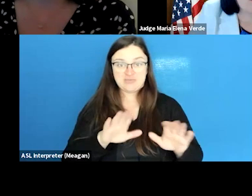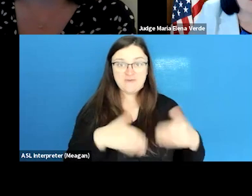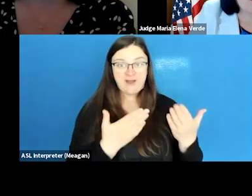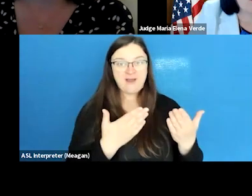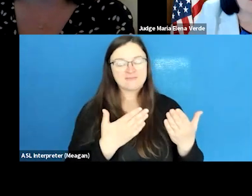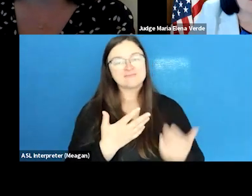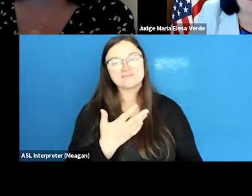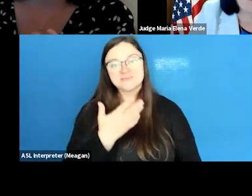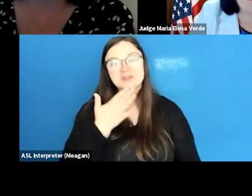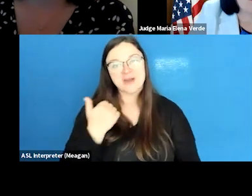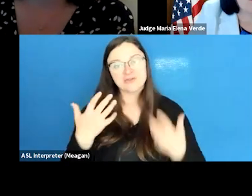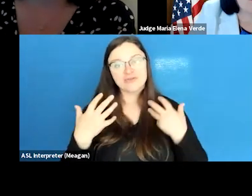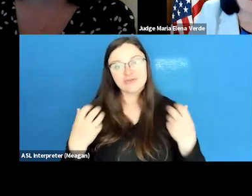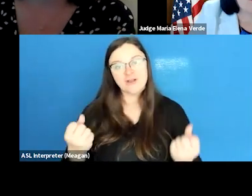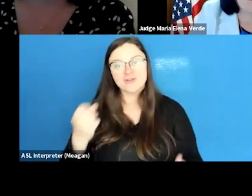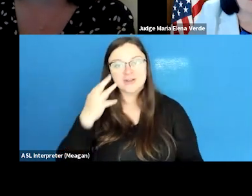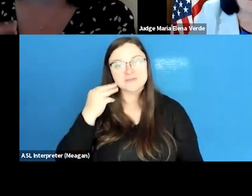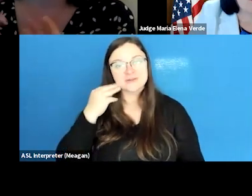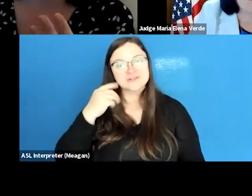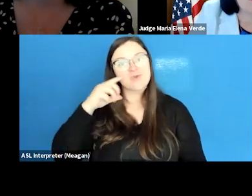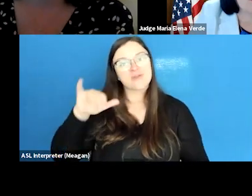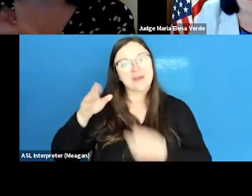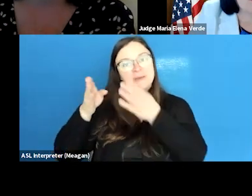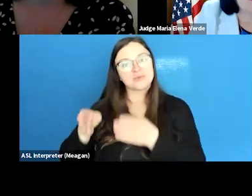that recovery experience is going to be for the person